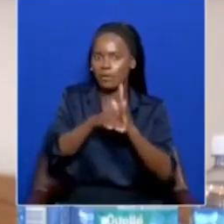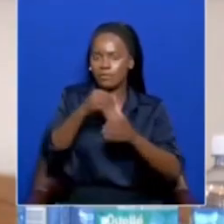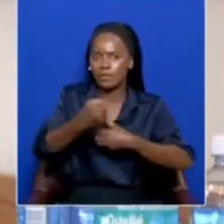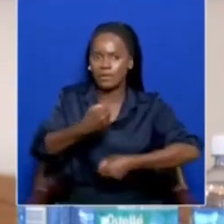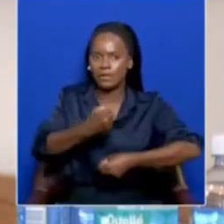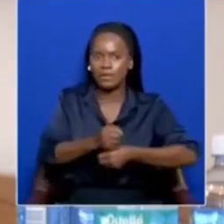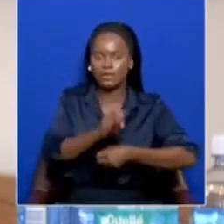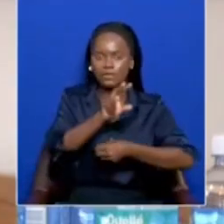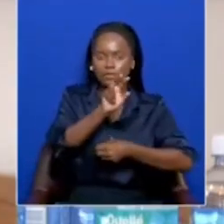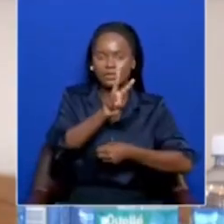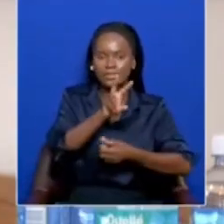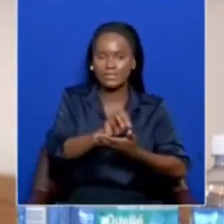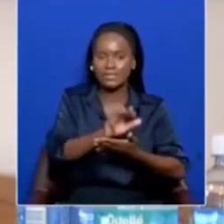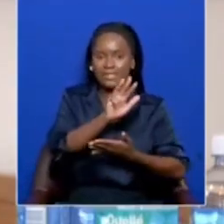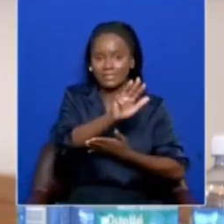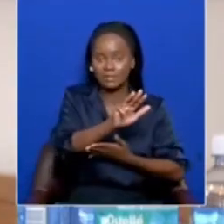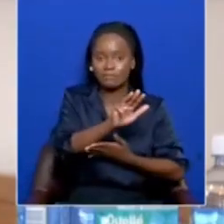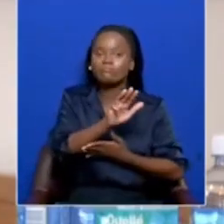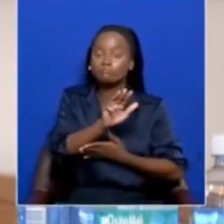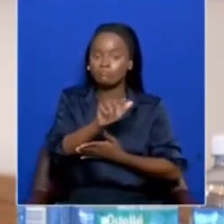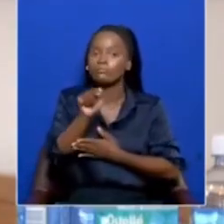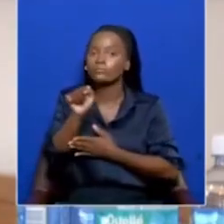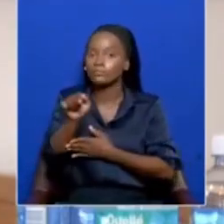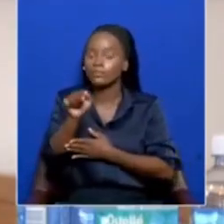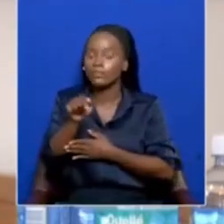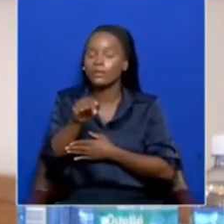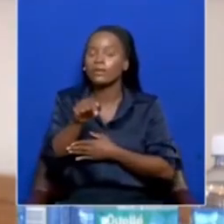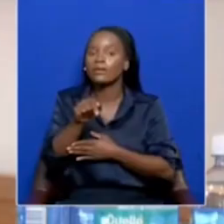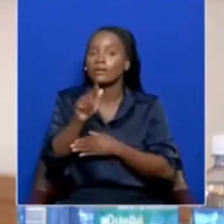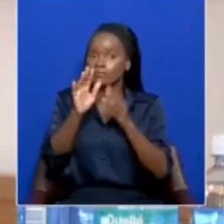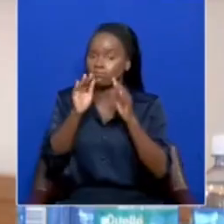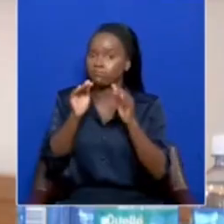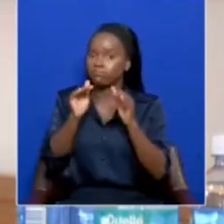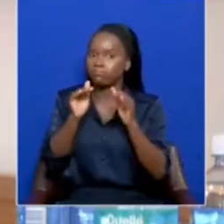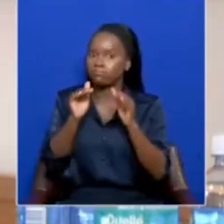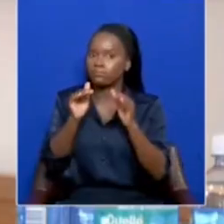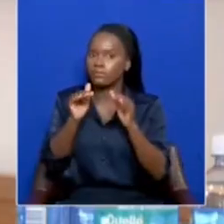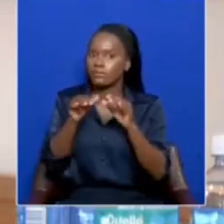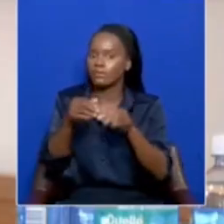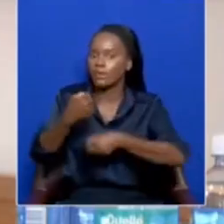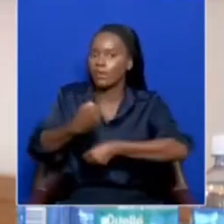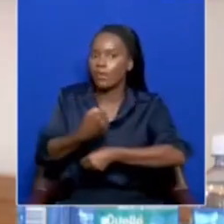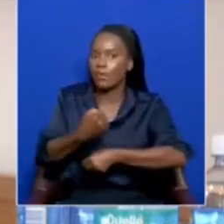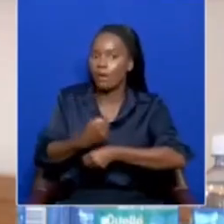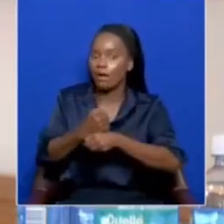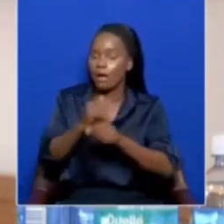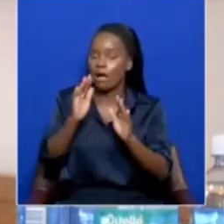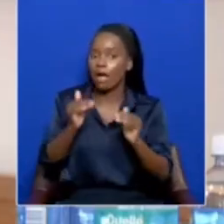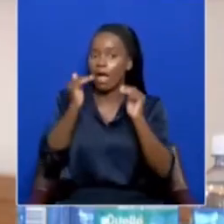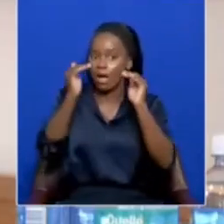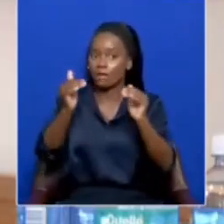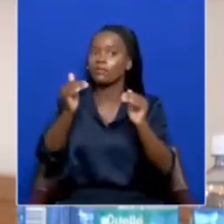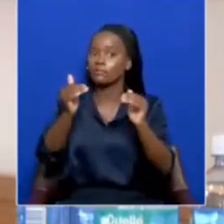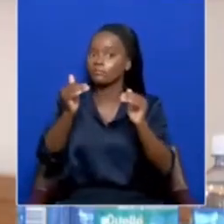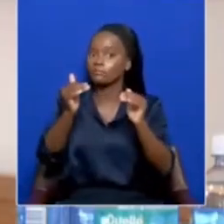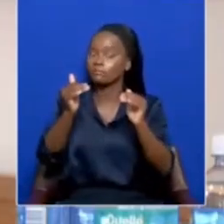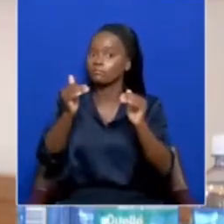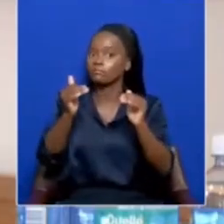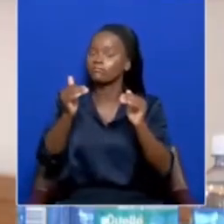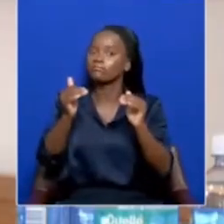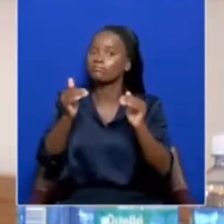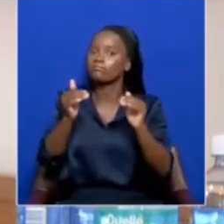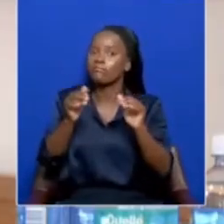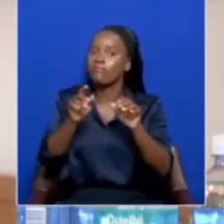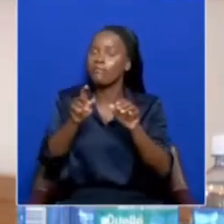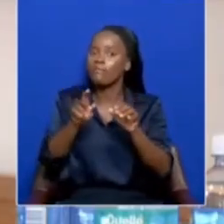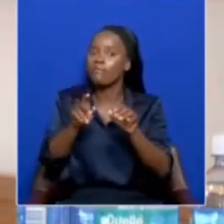profile political matter case. I was once investigating in 2017.